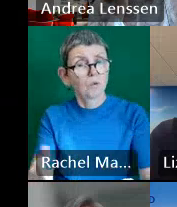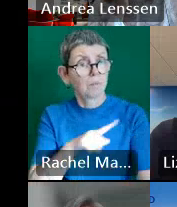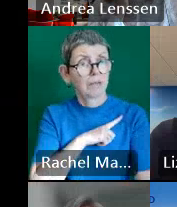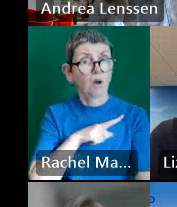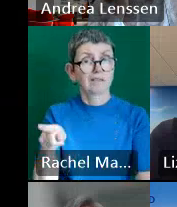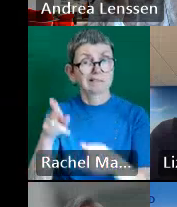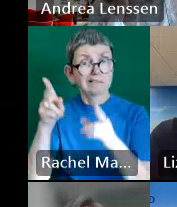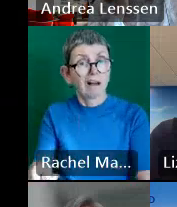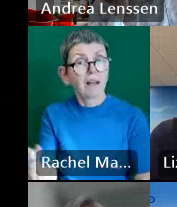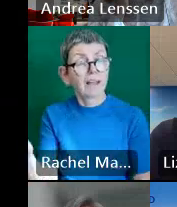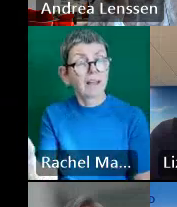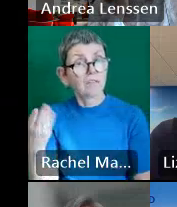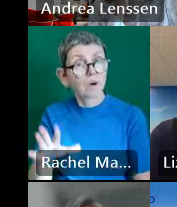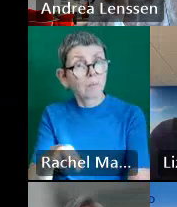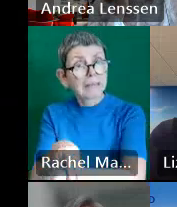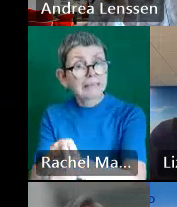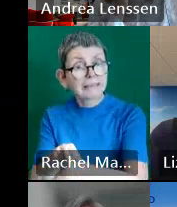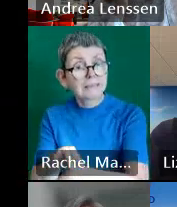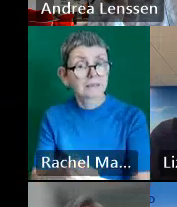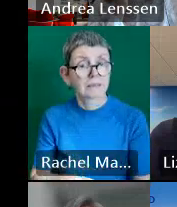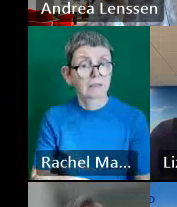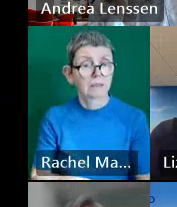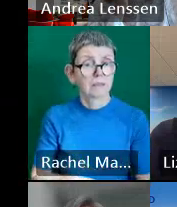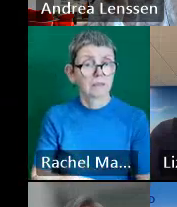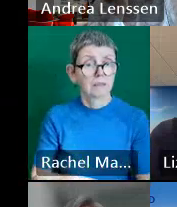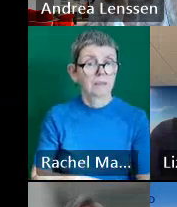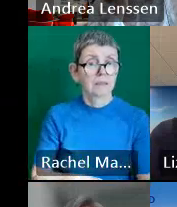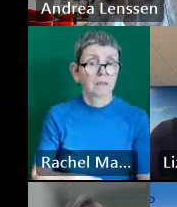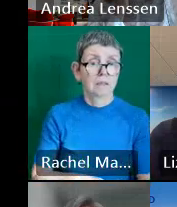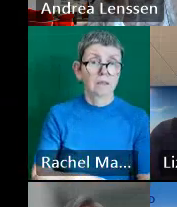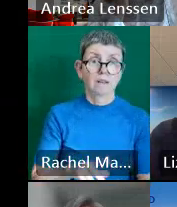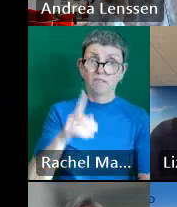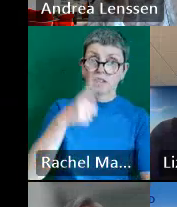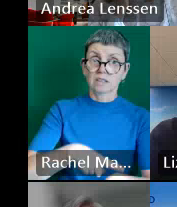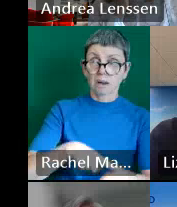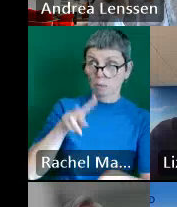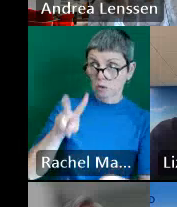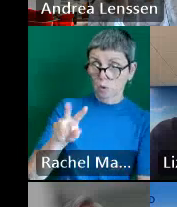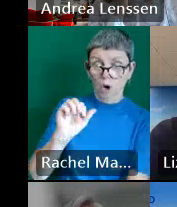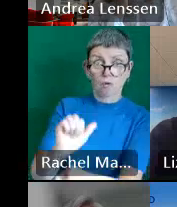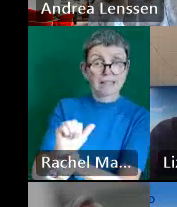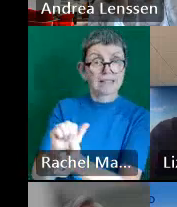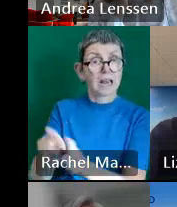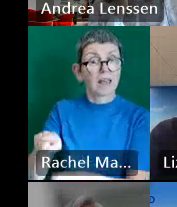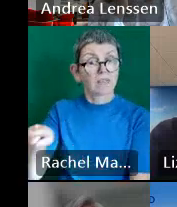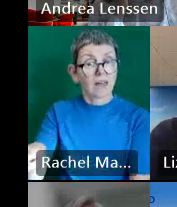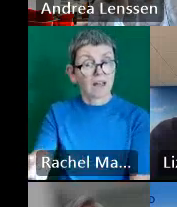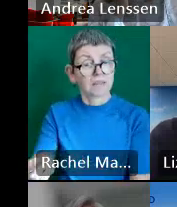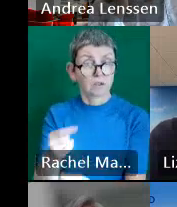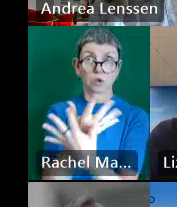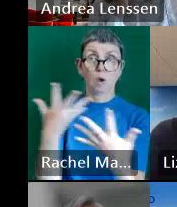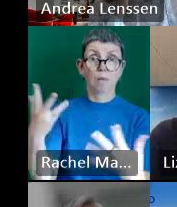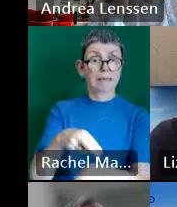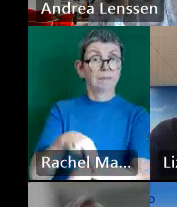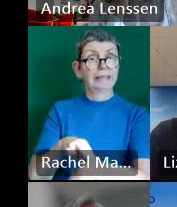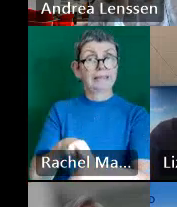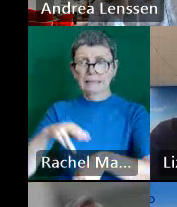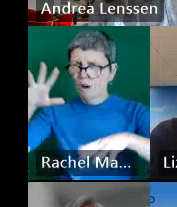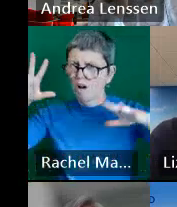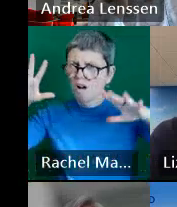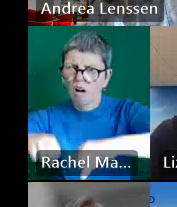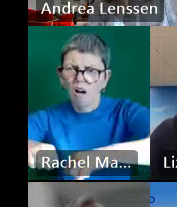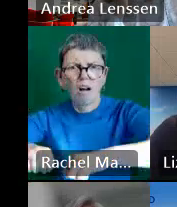haven't properly experienced this before. Like, it was the first time that we saw our dad getting arrested like that. And like, know that there was like so many police like officers on him. It